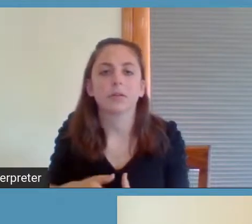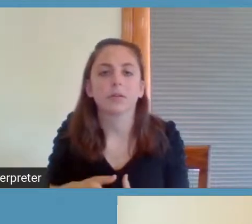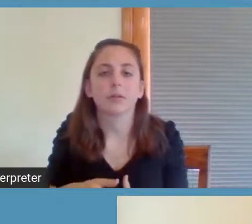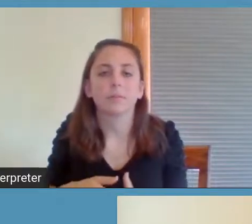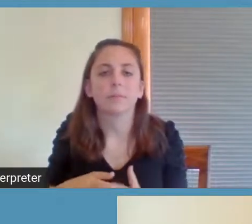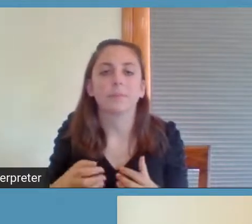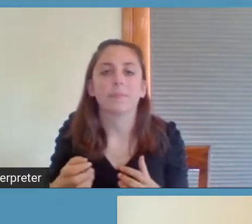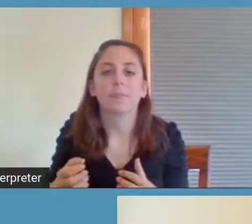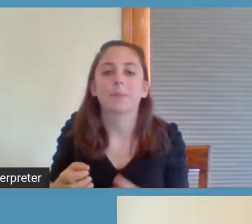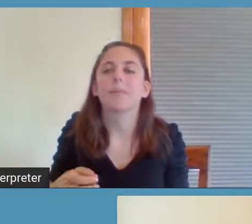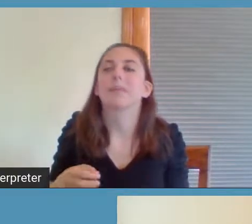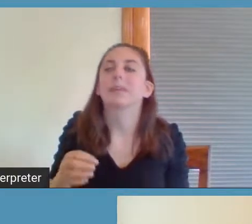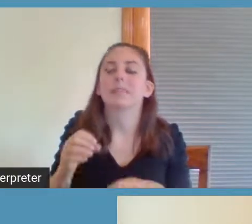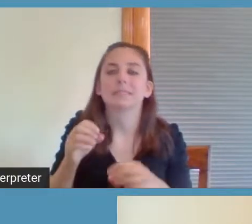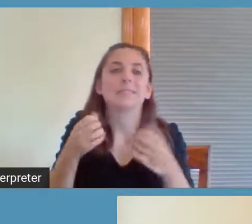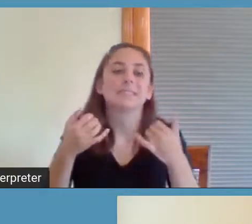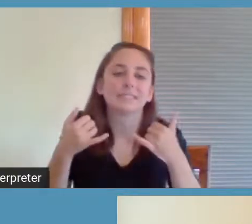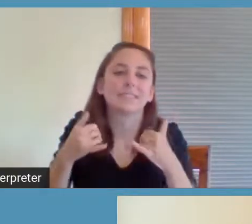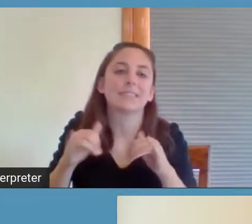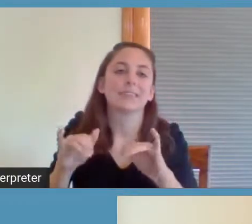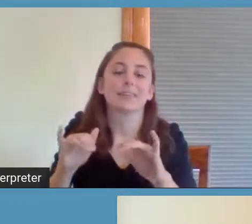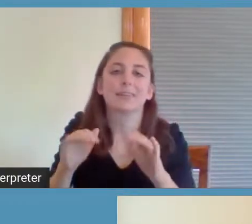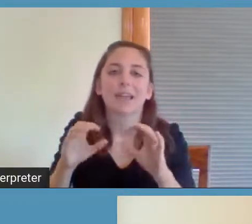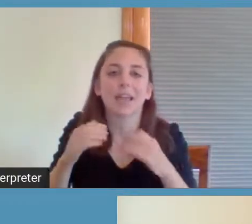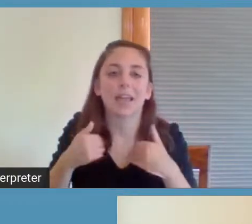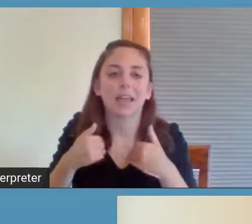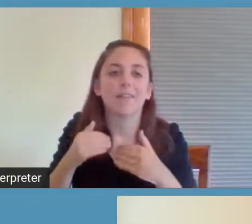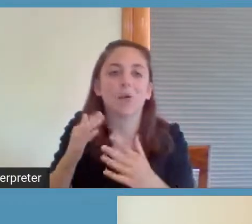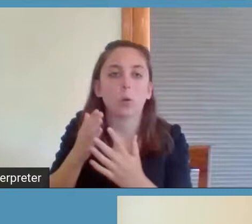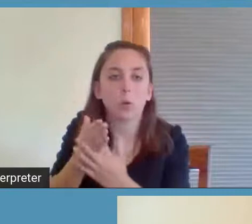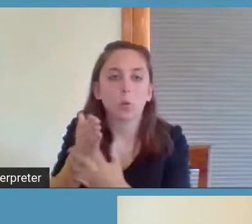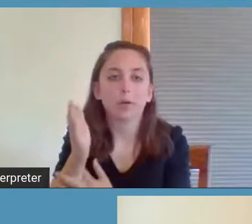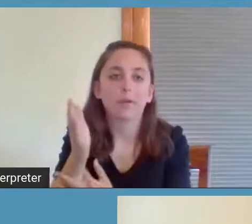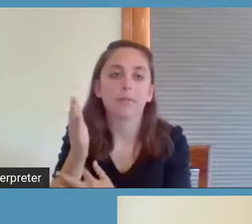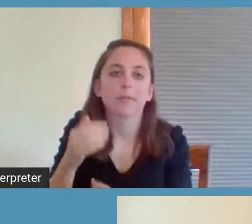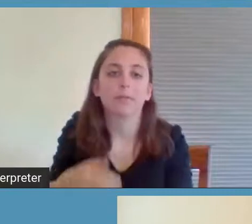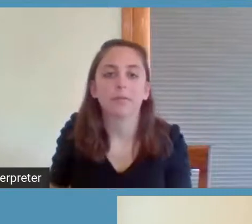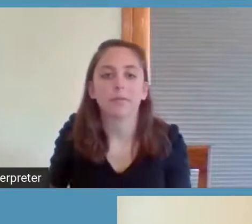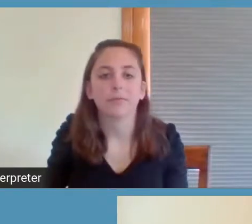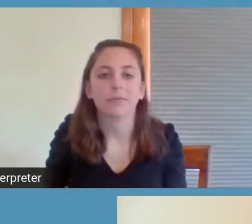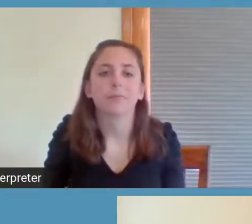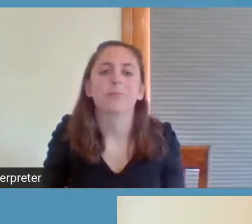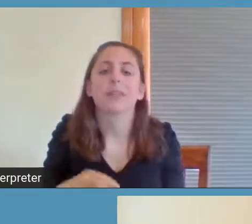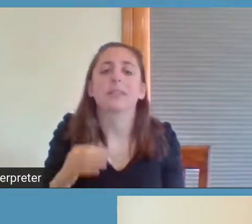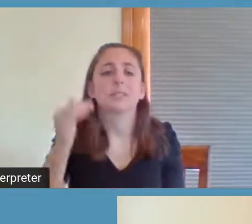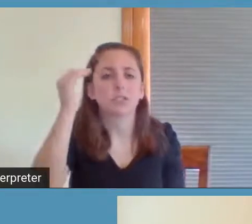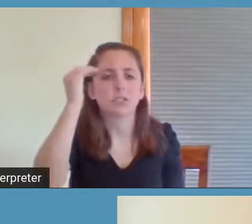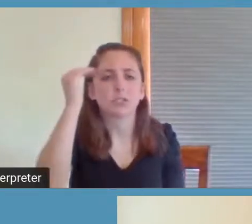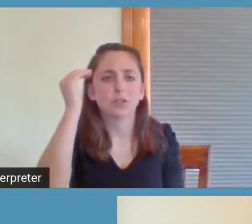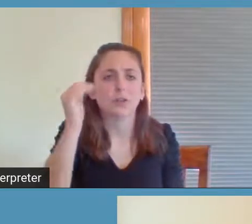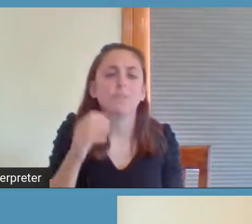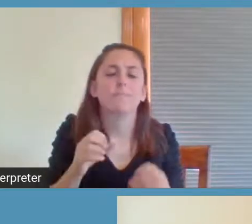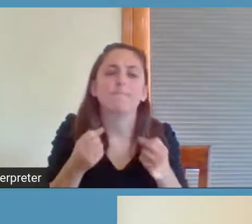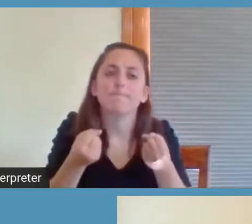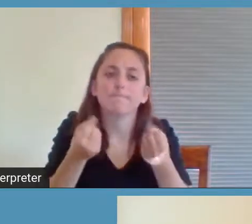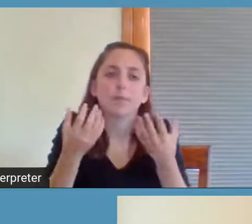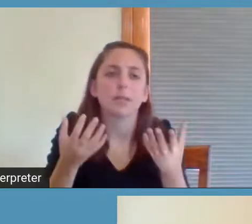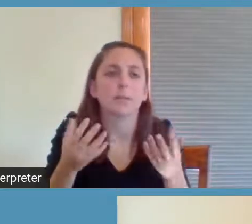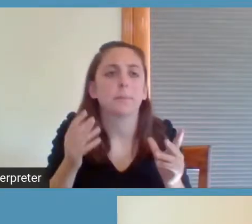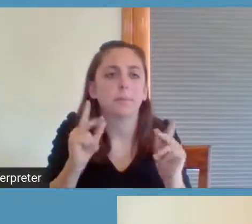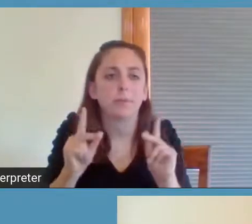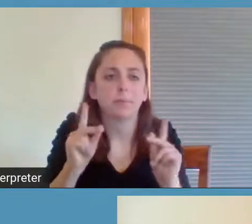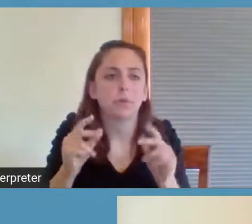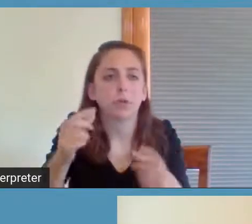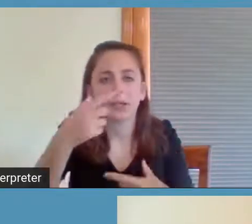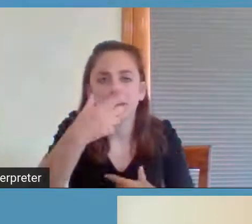I still have that walkthrough. Nice. They recorded. If you have a link, I know that folks are interested in it. Right. Oh, sure. I definitely have a link. I don't know